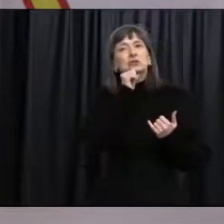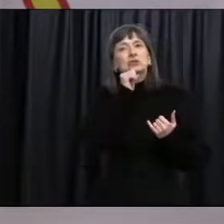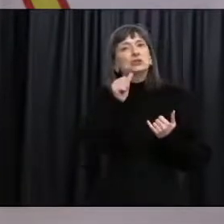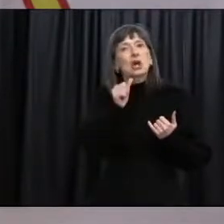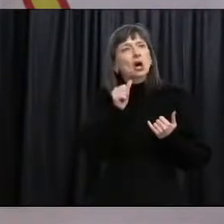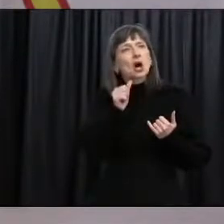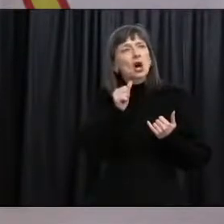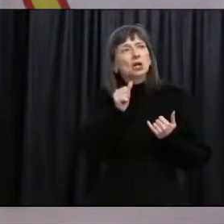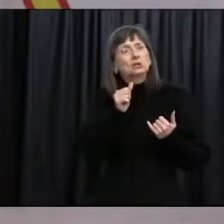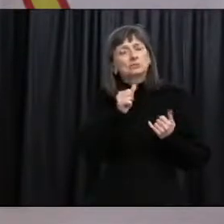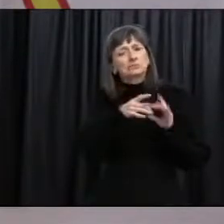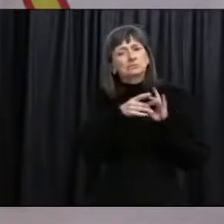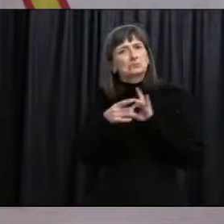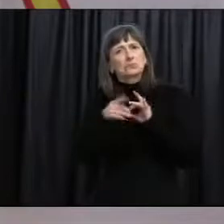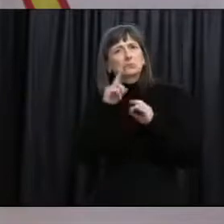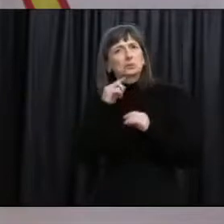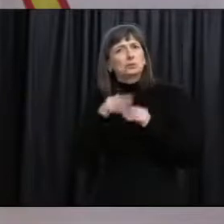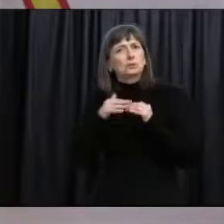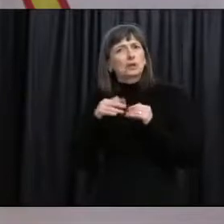blood clots.